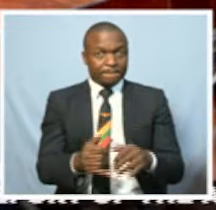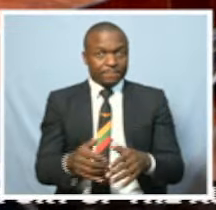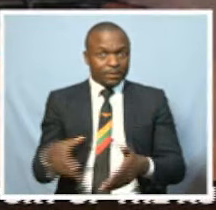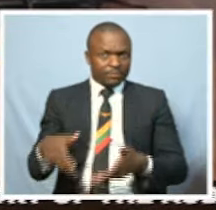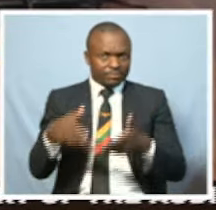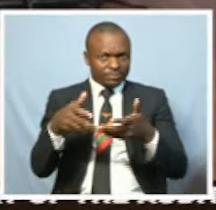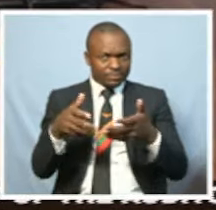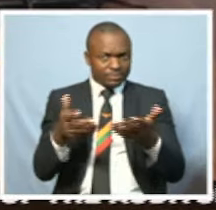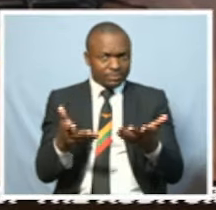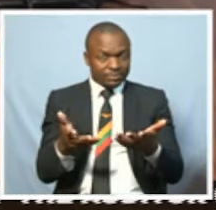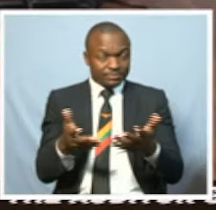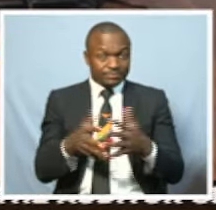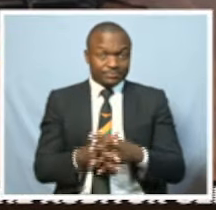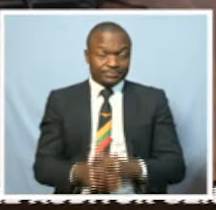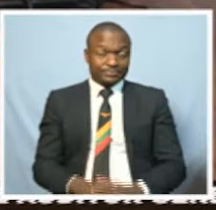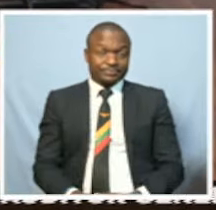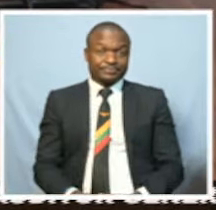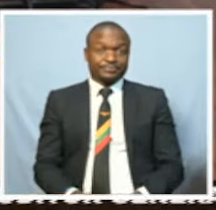original?